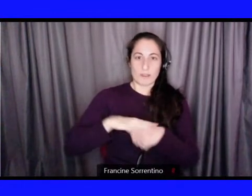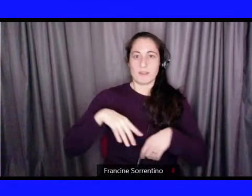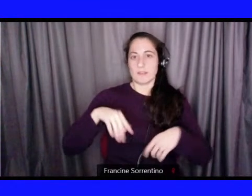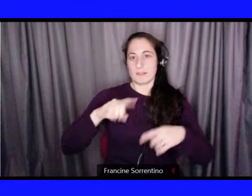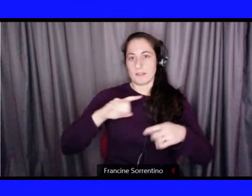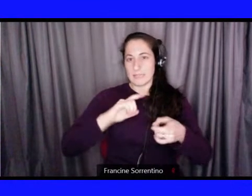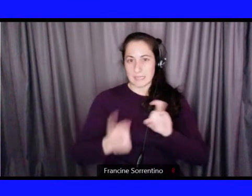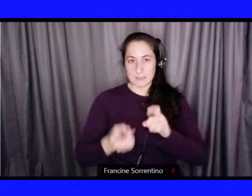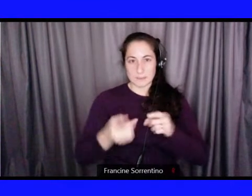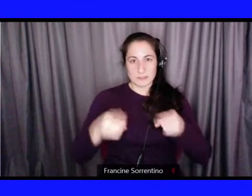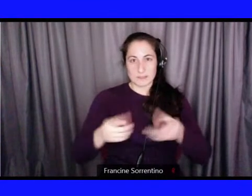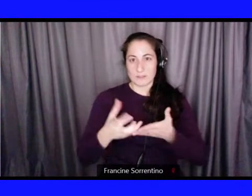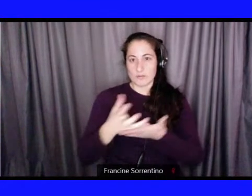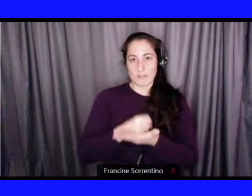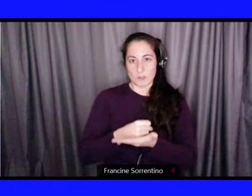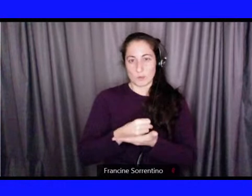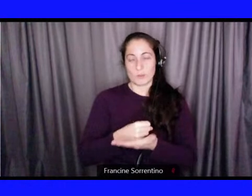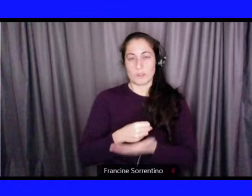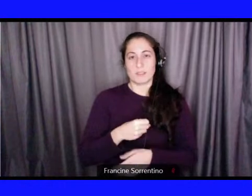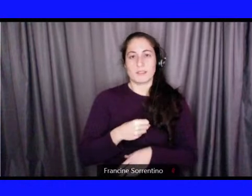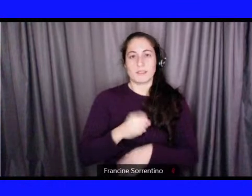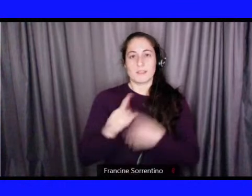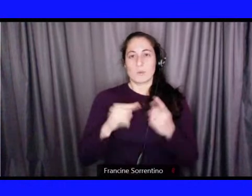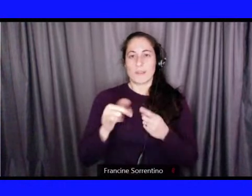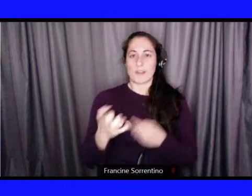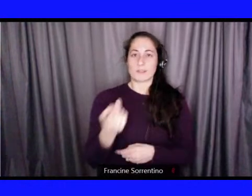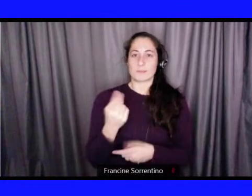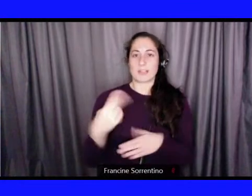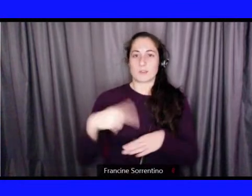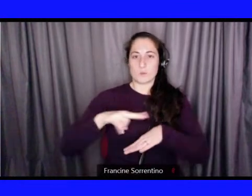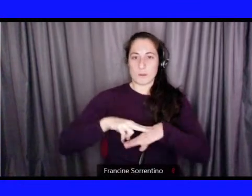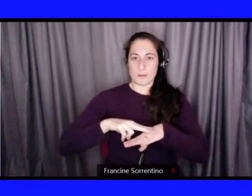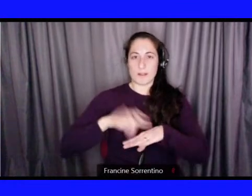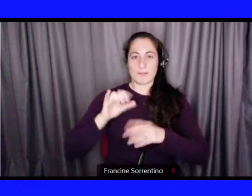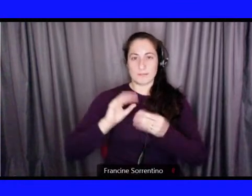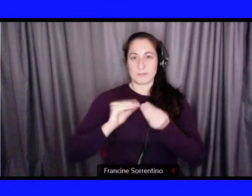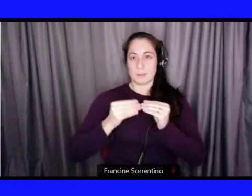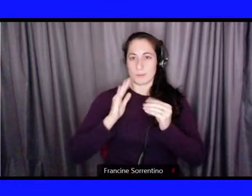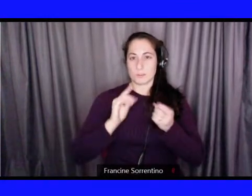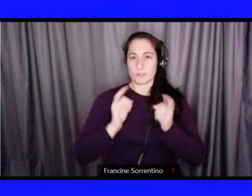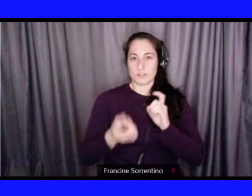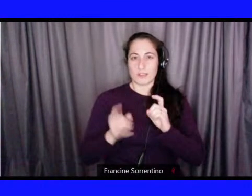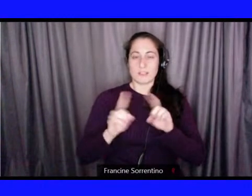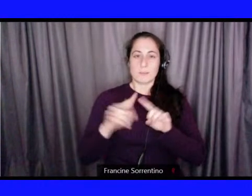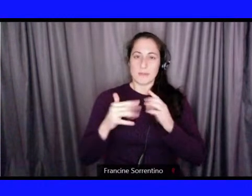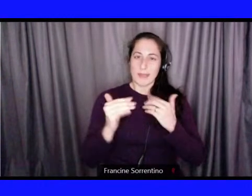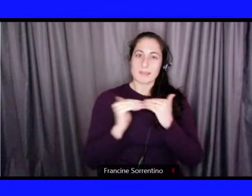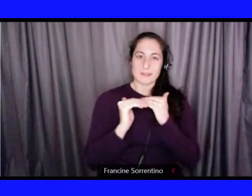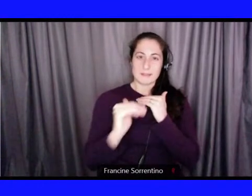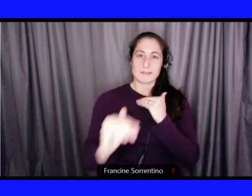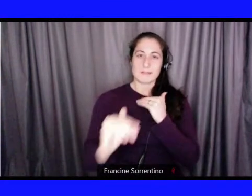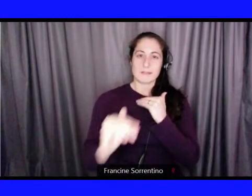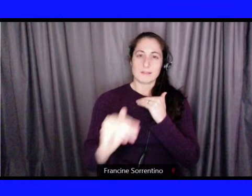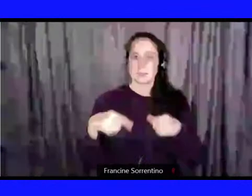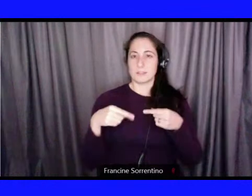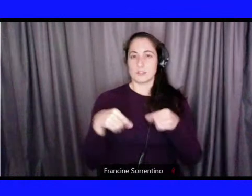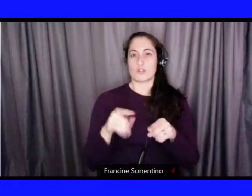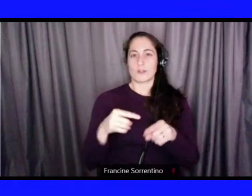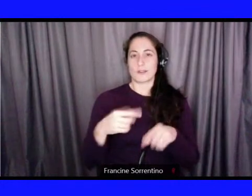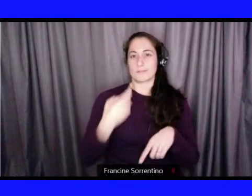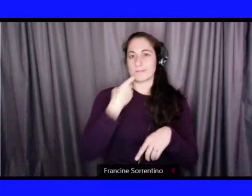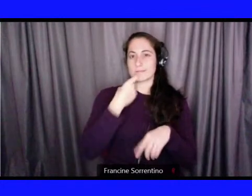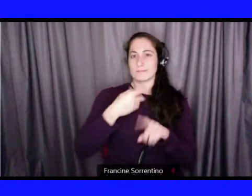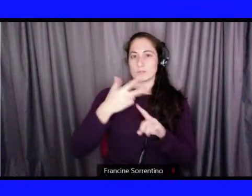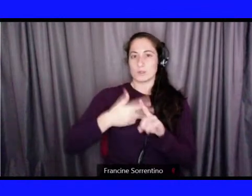and focus on our panel management at the primary care level and opening up ready means of access for new Metro